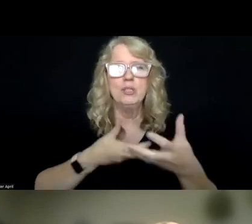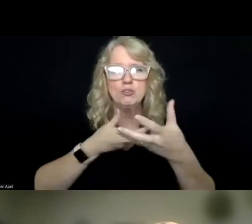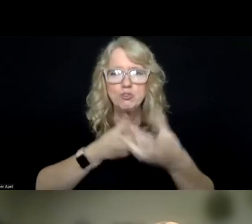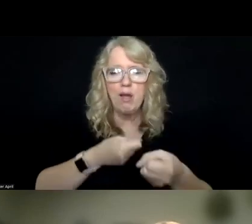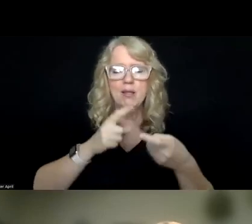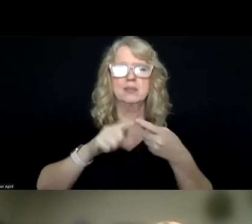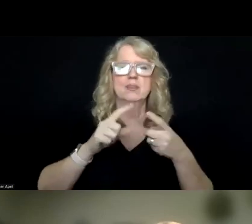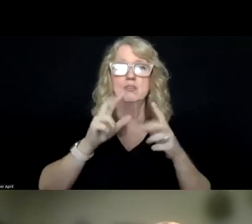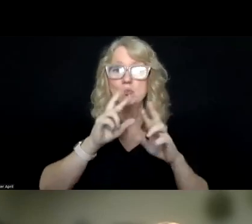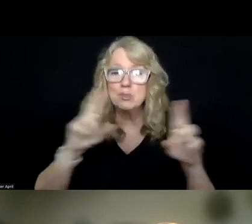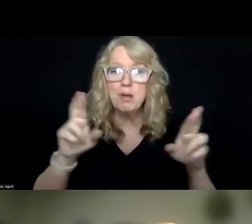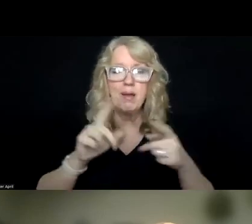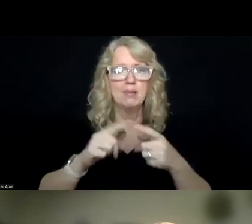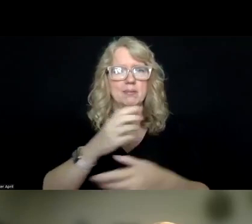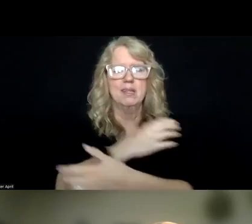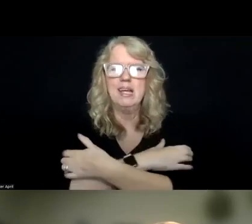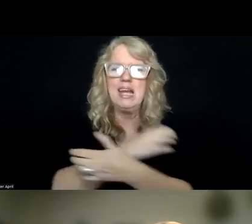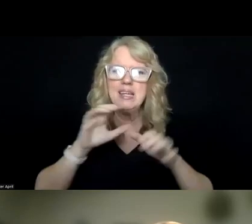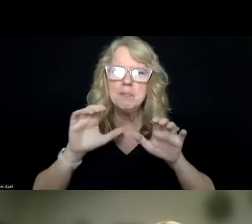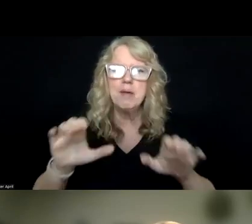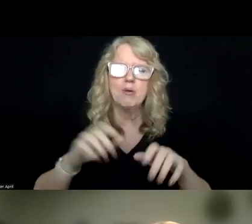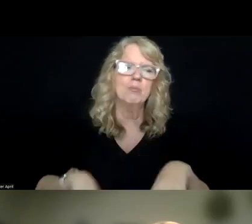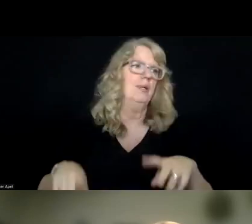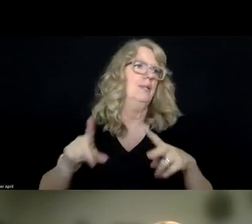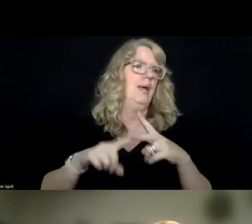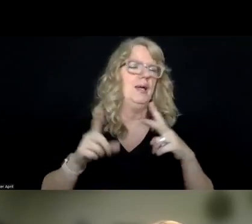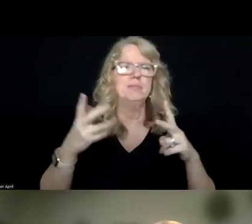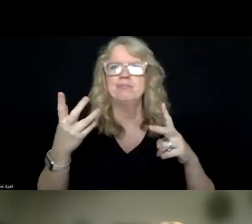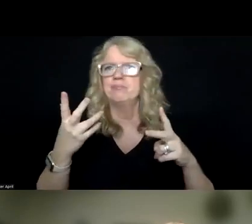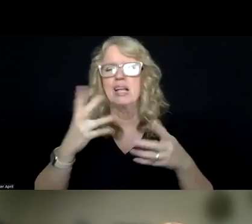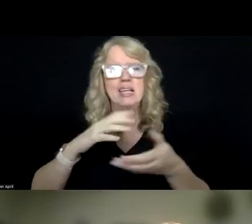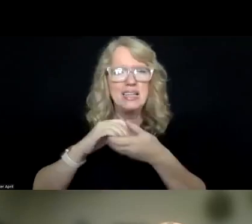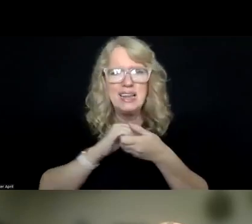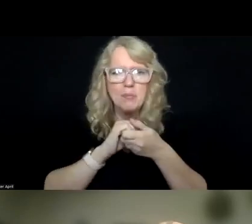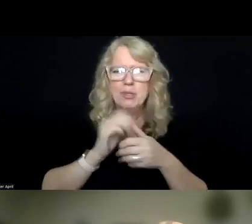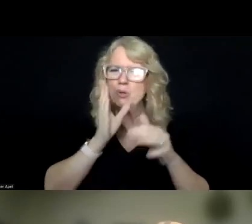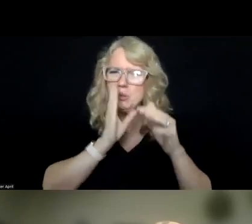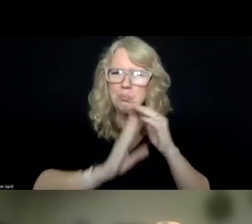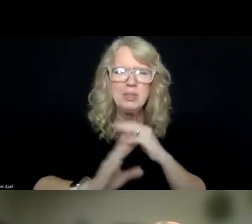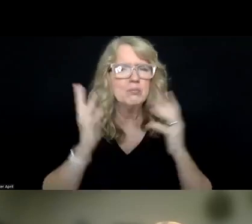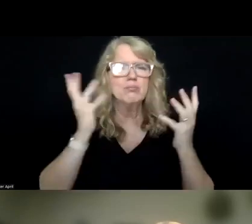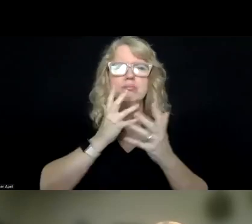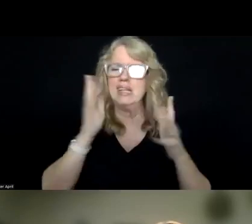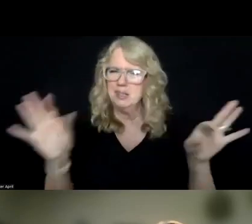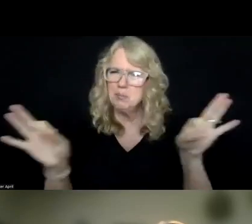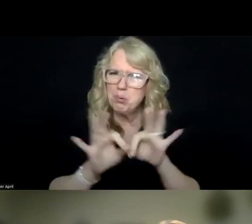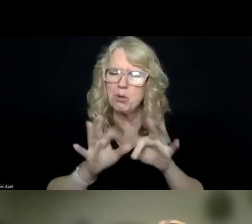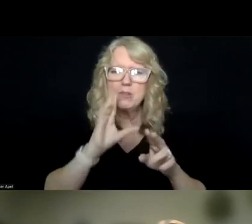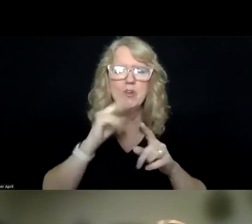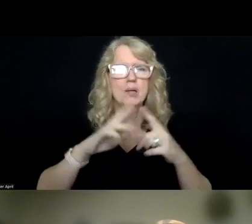respect, empowerment, collaboration, humility, those are all so important when you're talking about